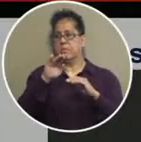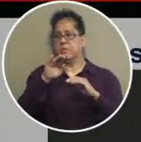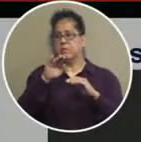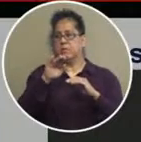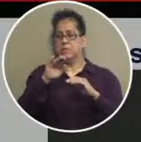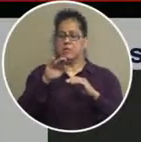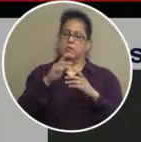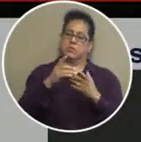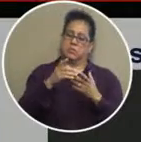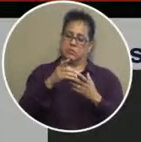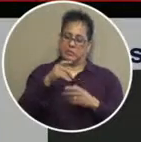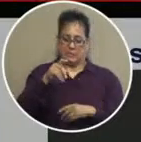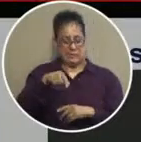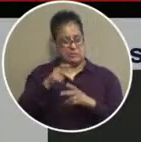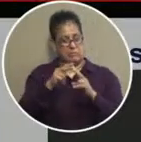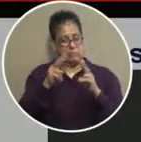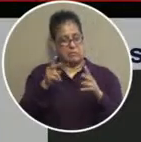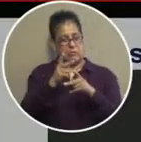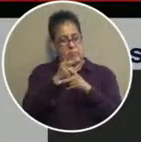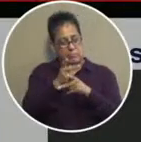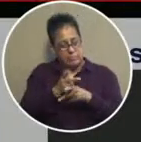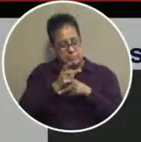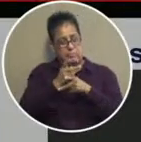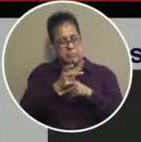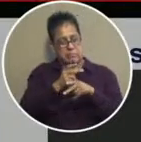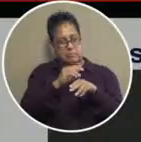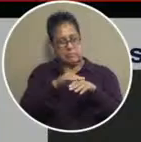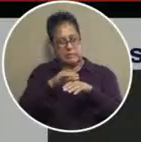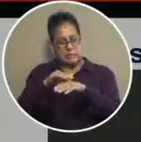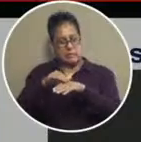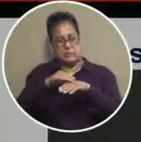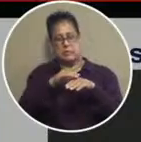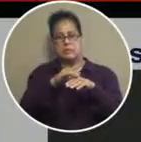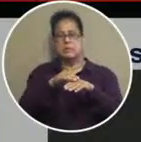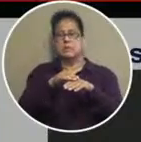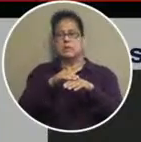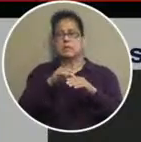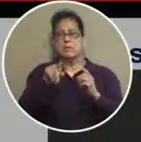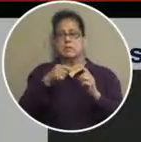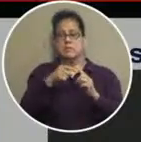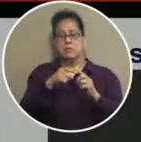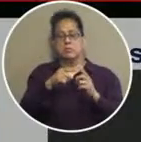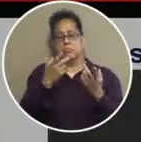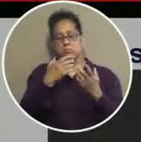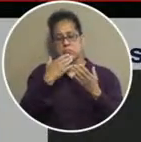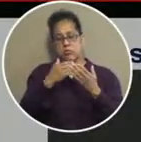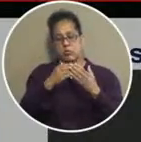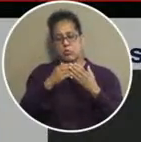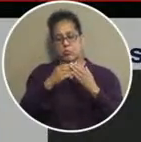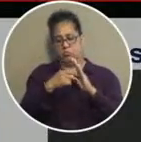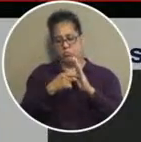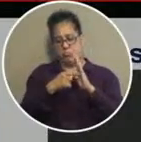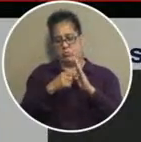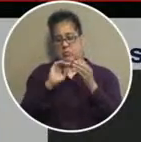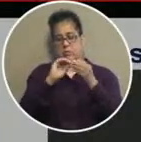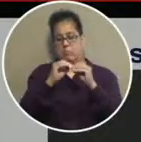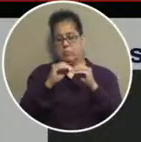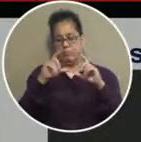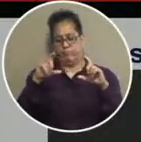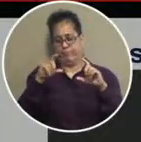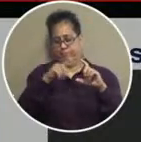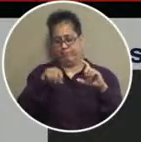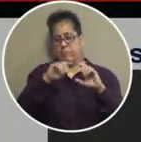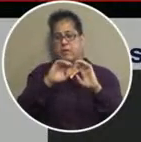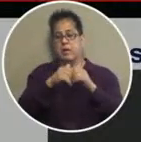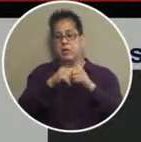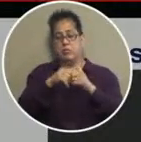So we need to be extremely cautious. This is just a very good representation on how we need to be